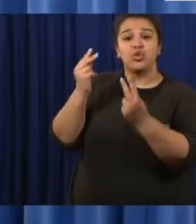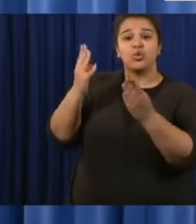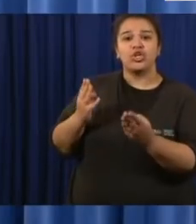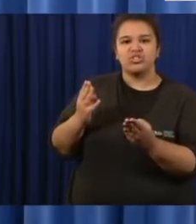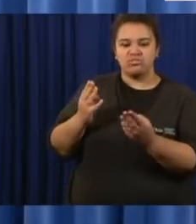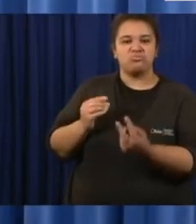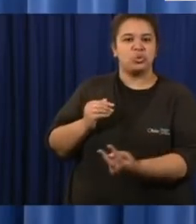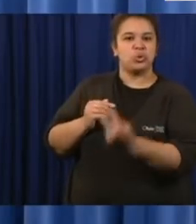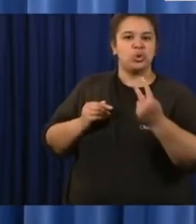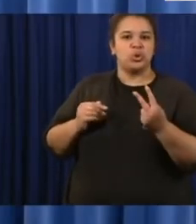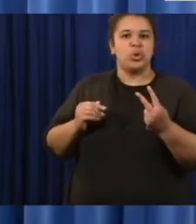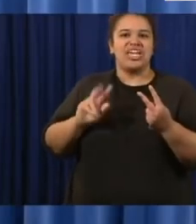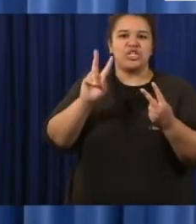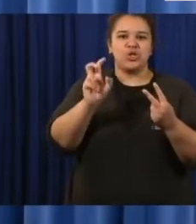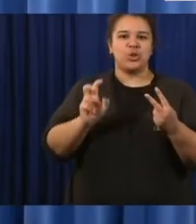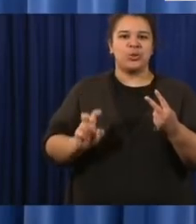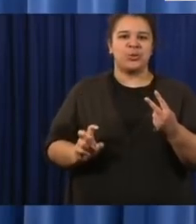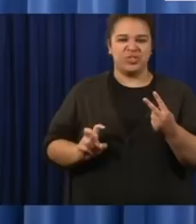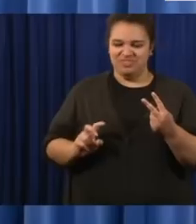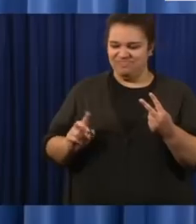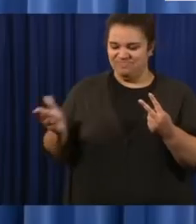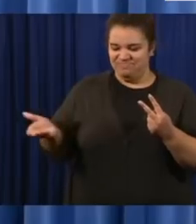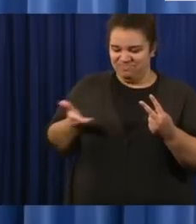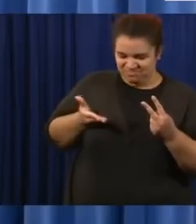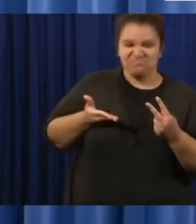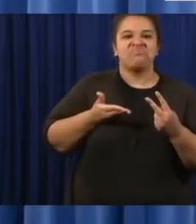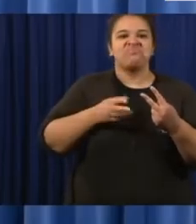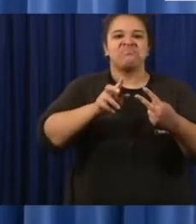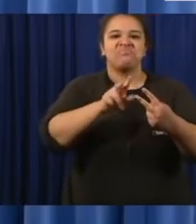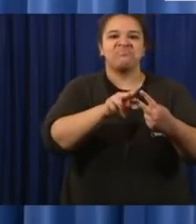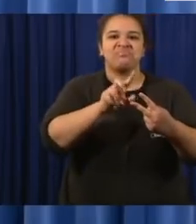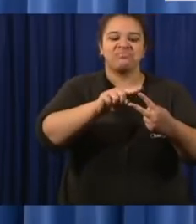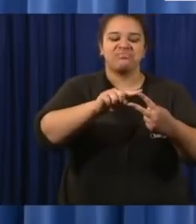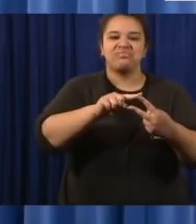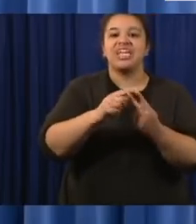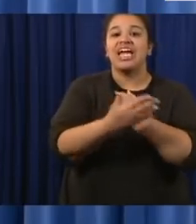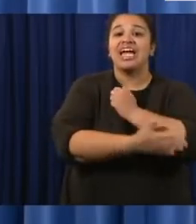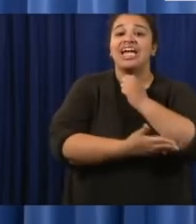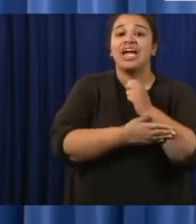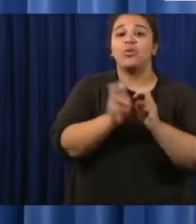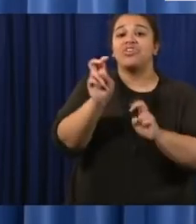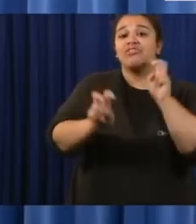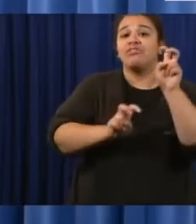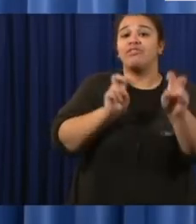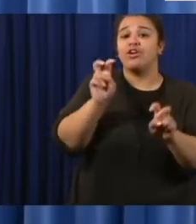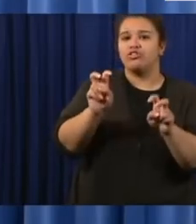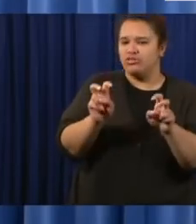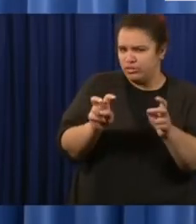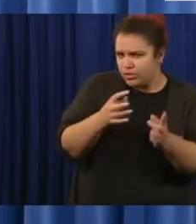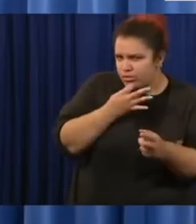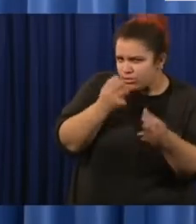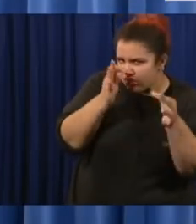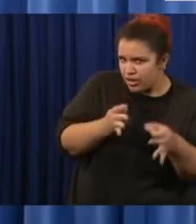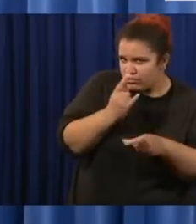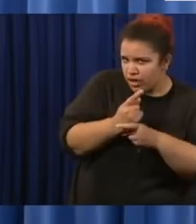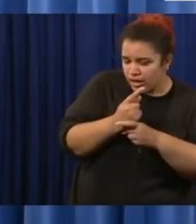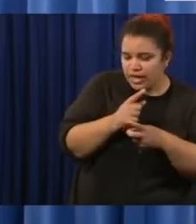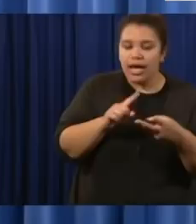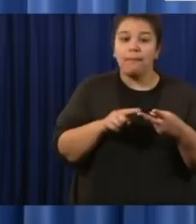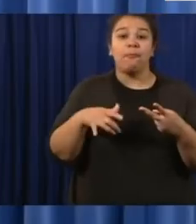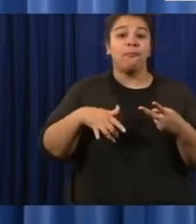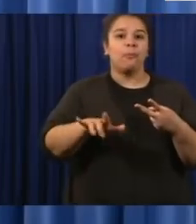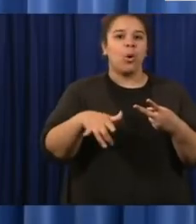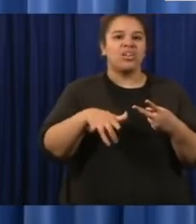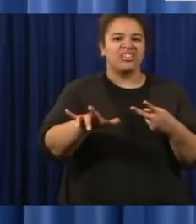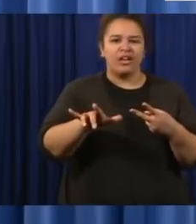County fairs, you must be getting close to a decision on what's going to happen with county fairs. And then bowling centers, a classic